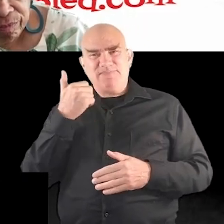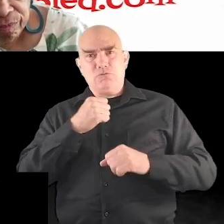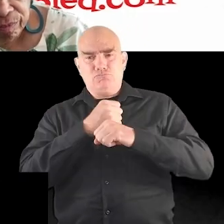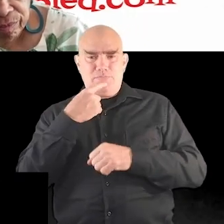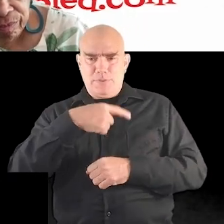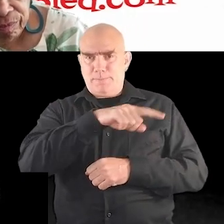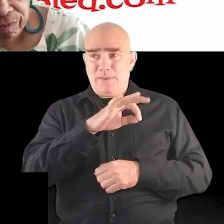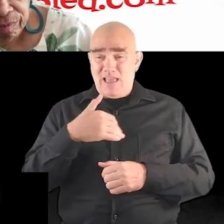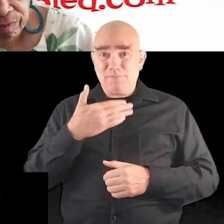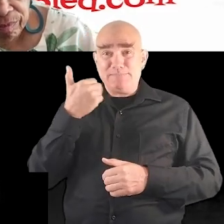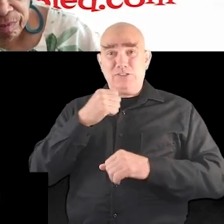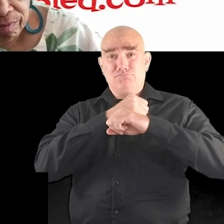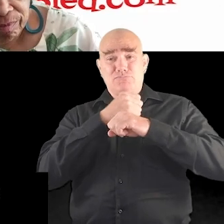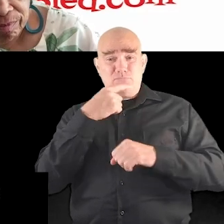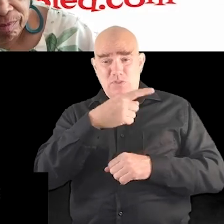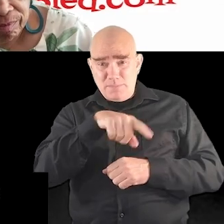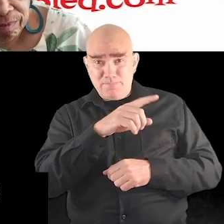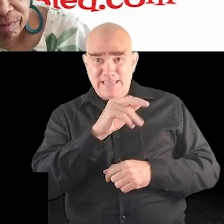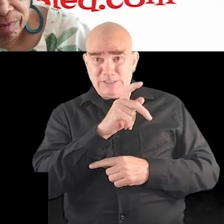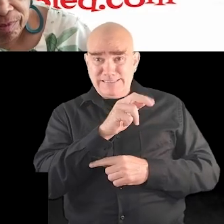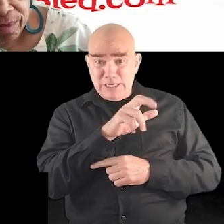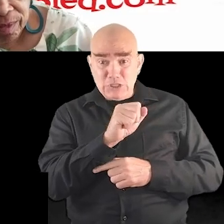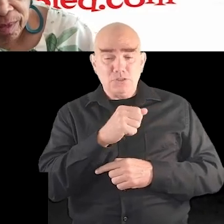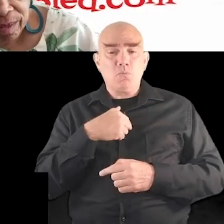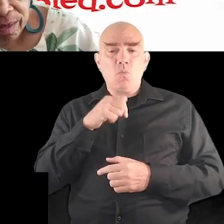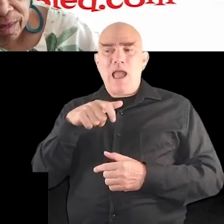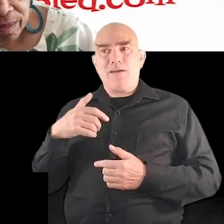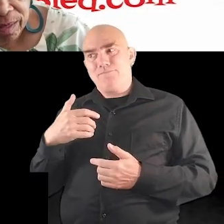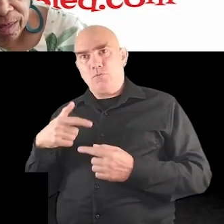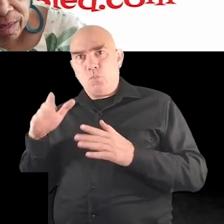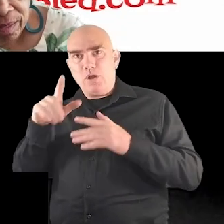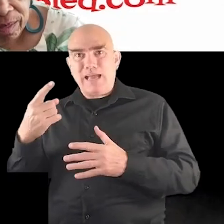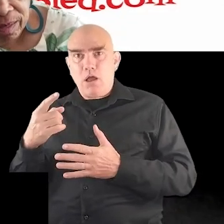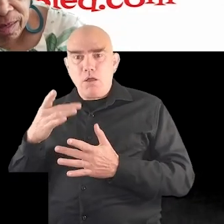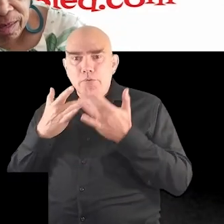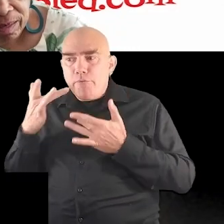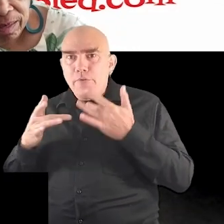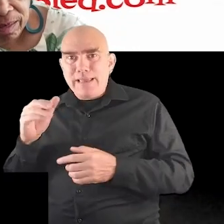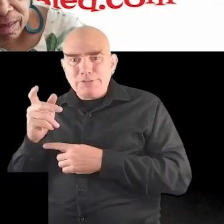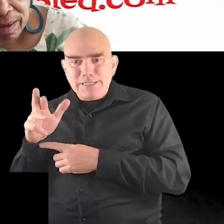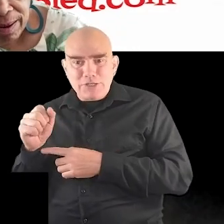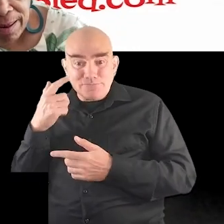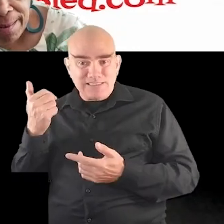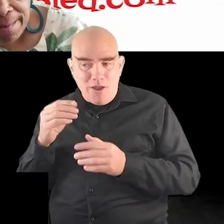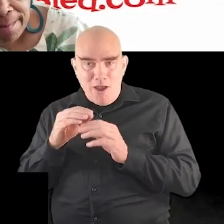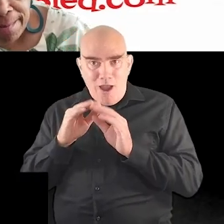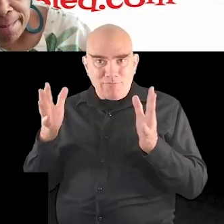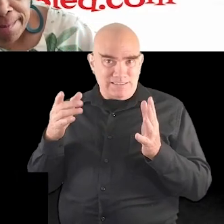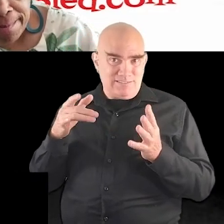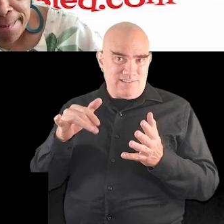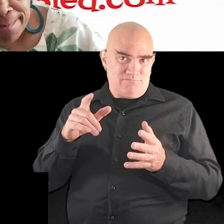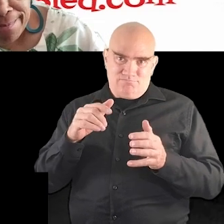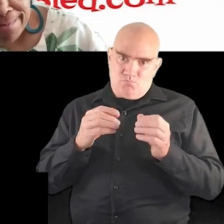better safeguardings. If there was better safeguardings for caretakers, we wouldn't have a caretaker shortage crisis, which